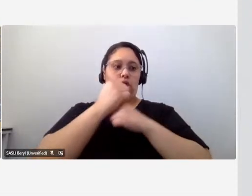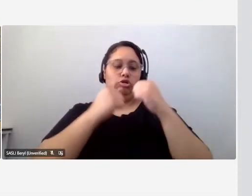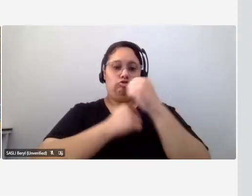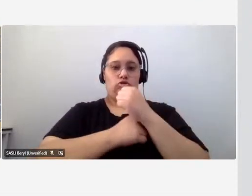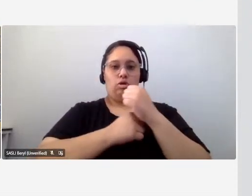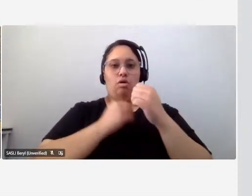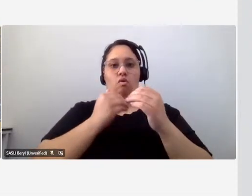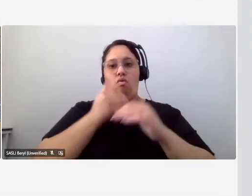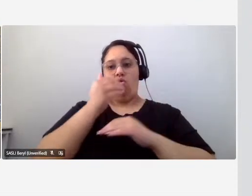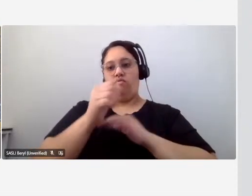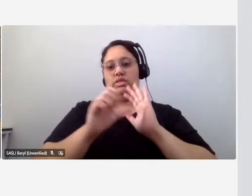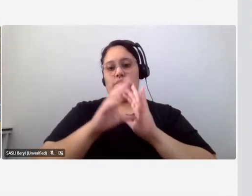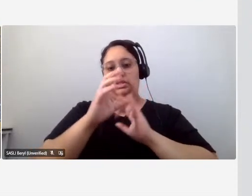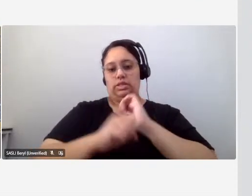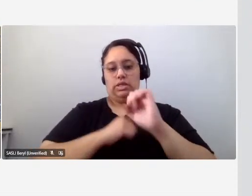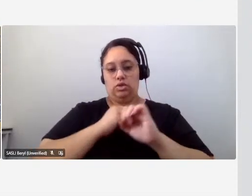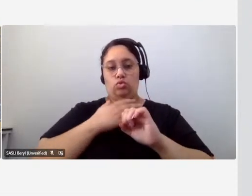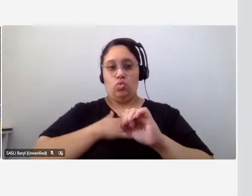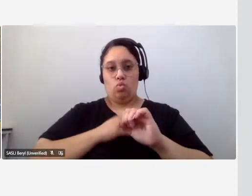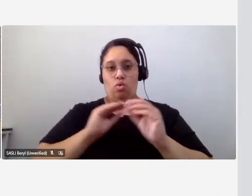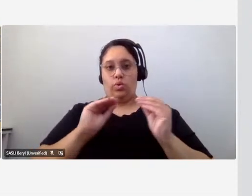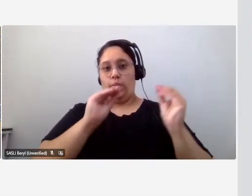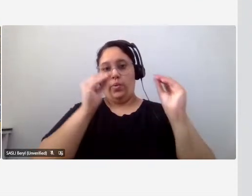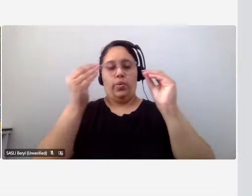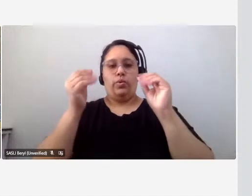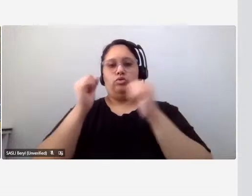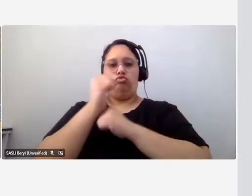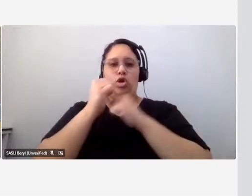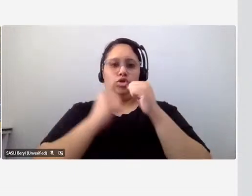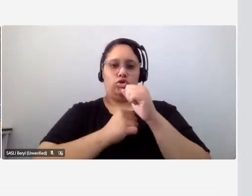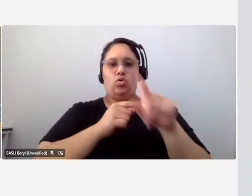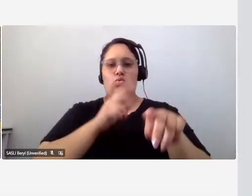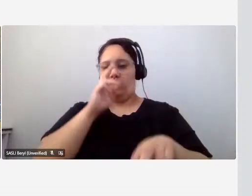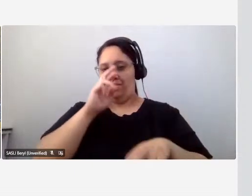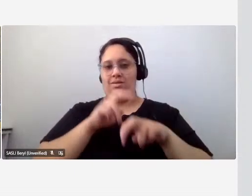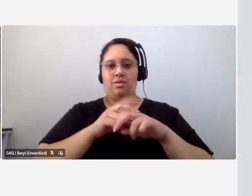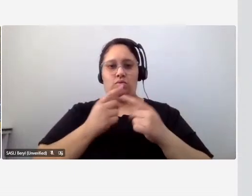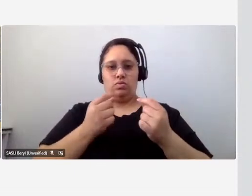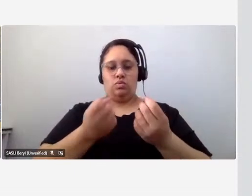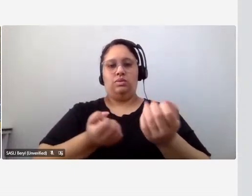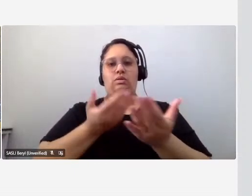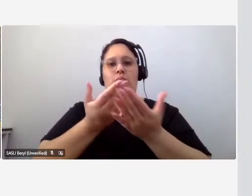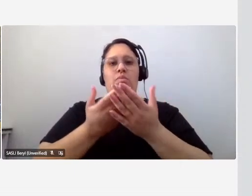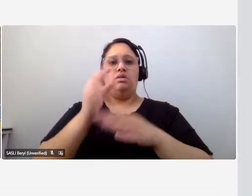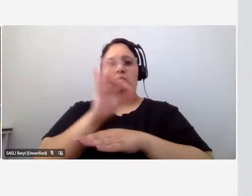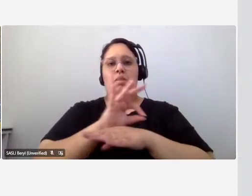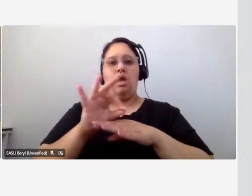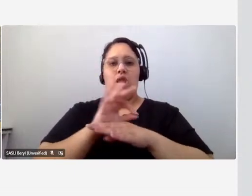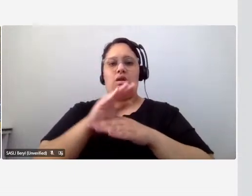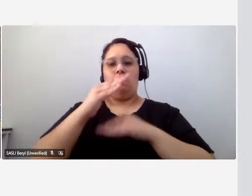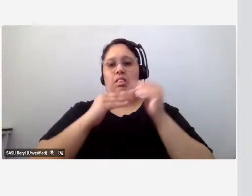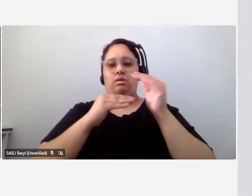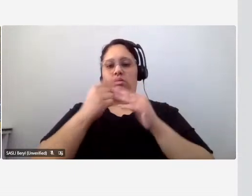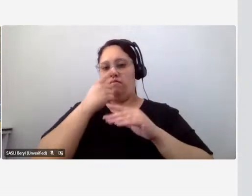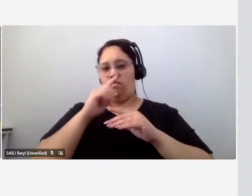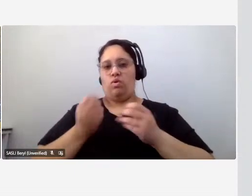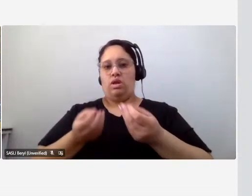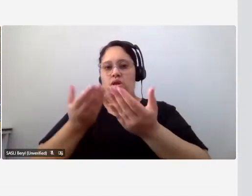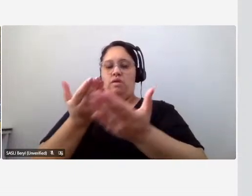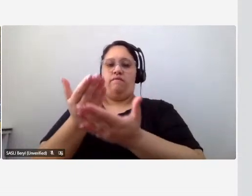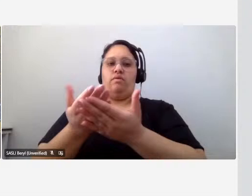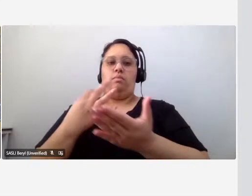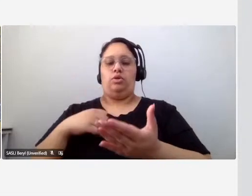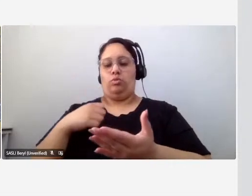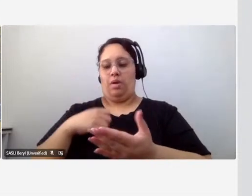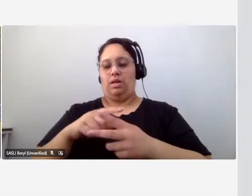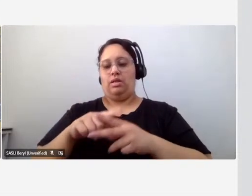60 years, if you want to renovate that structure, right now you need to submit your building plans to the municipality, and then you also need to